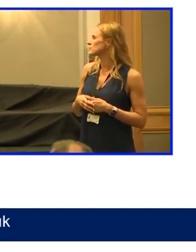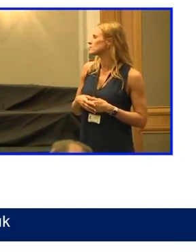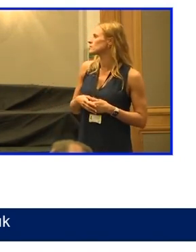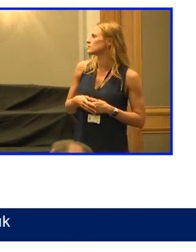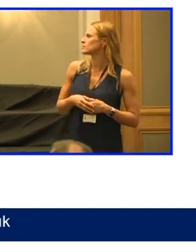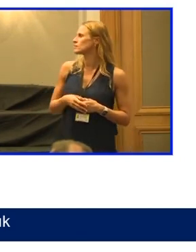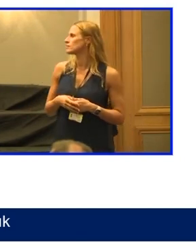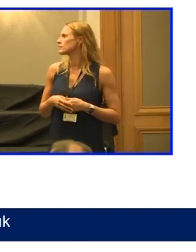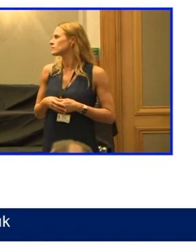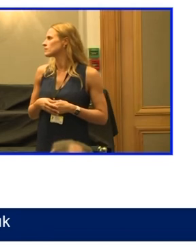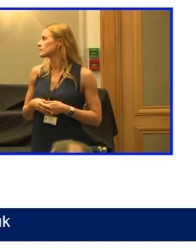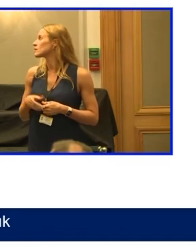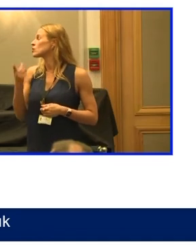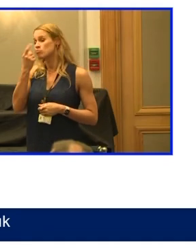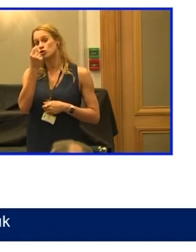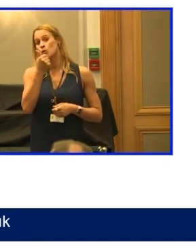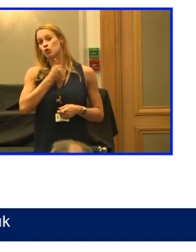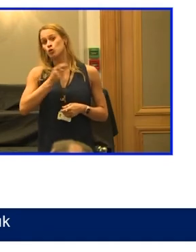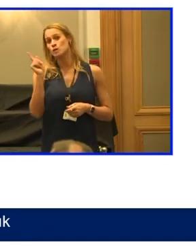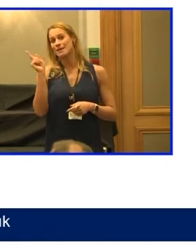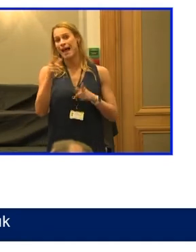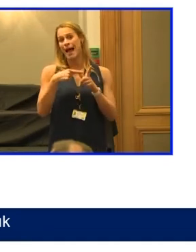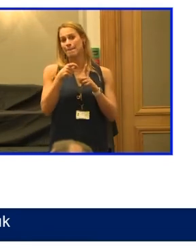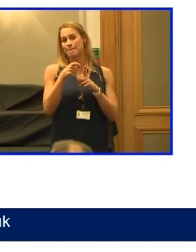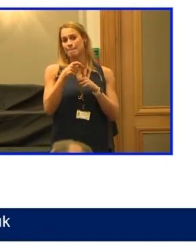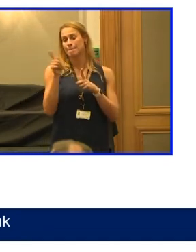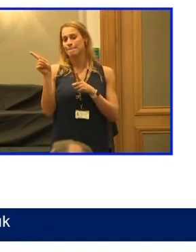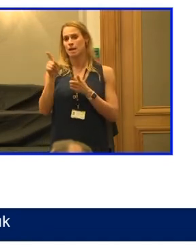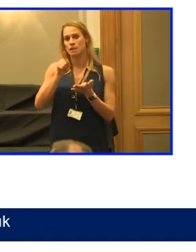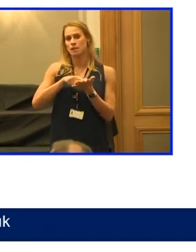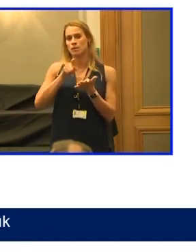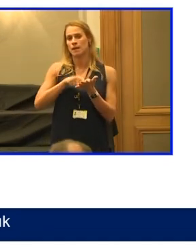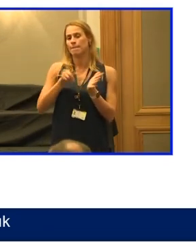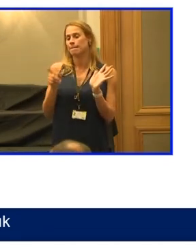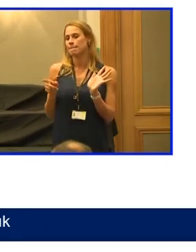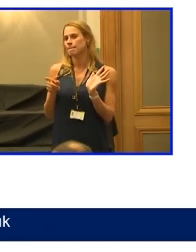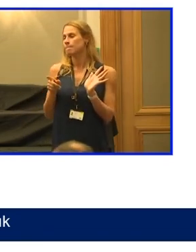some people in the room may already use this. But what I'm going to do is double tap it.